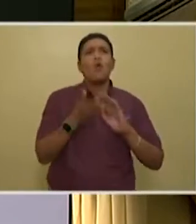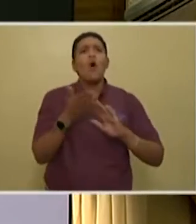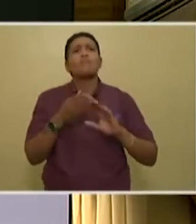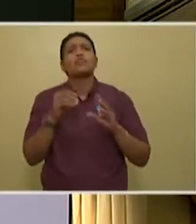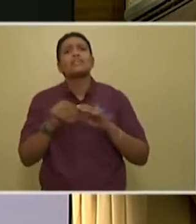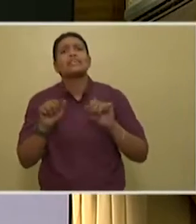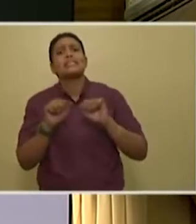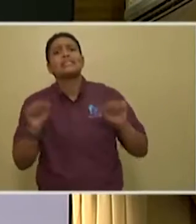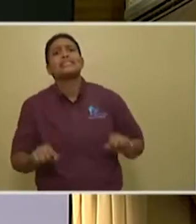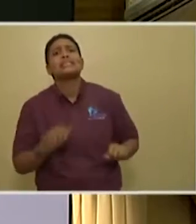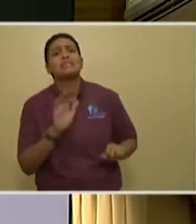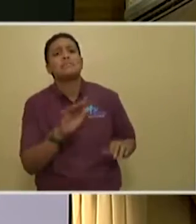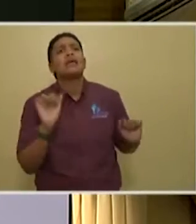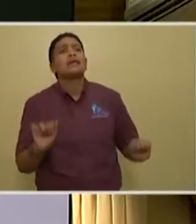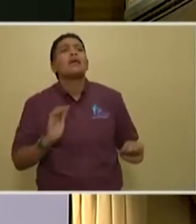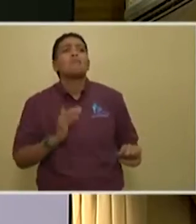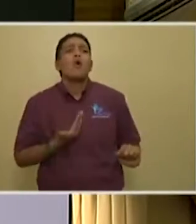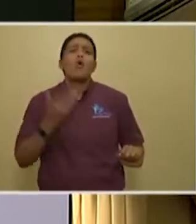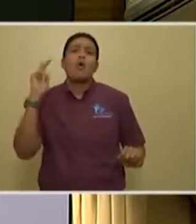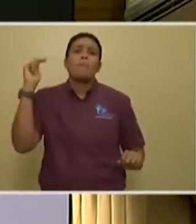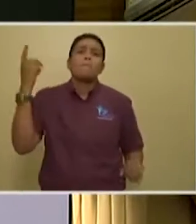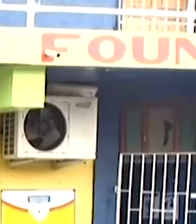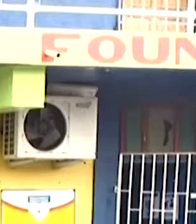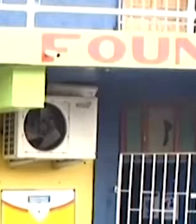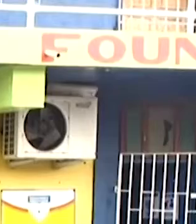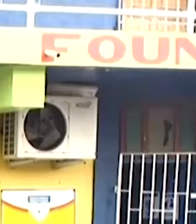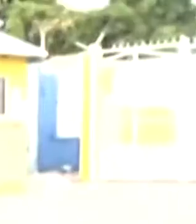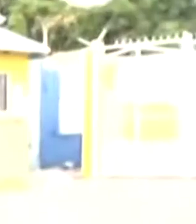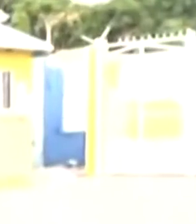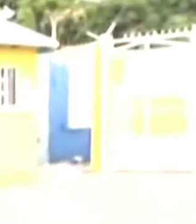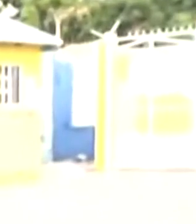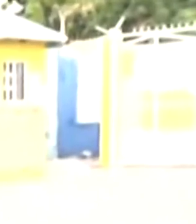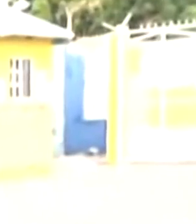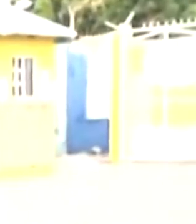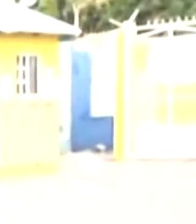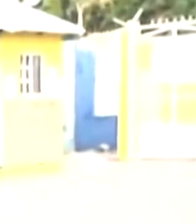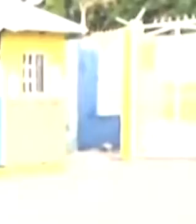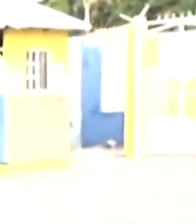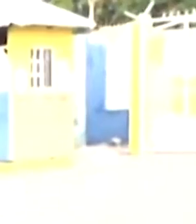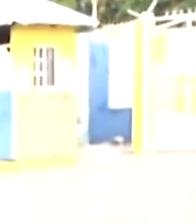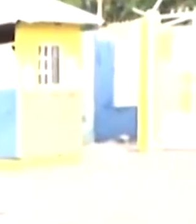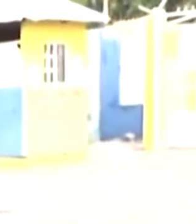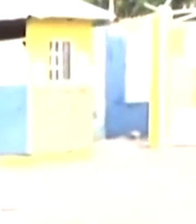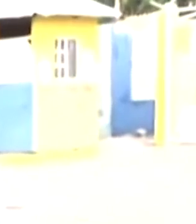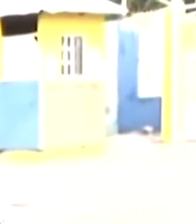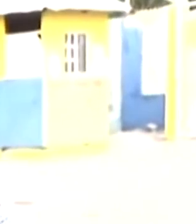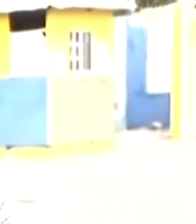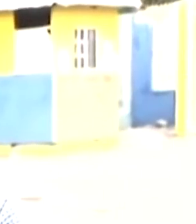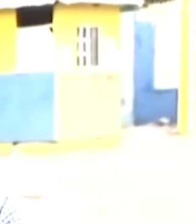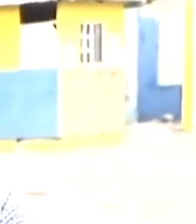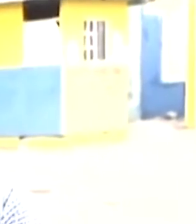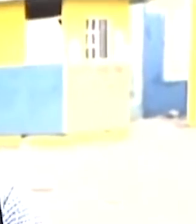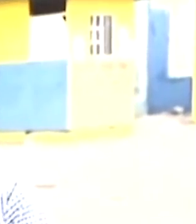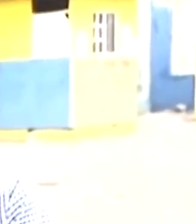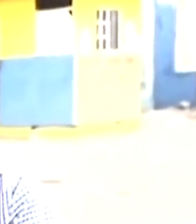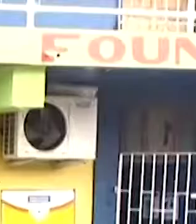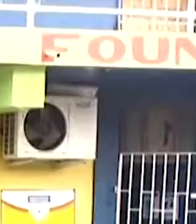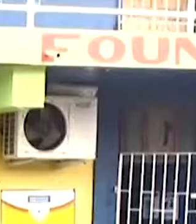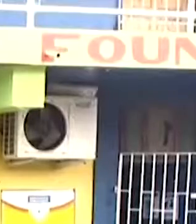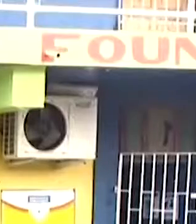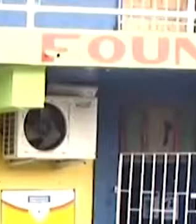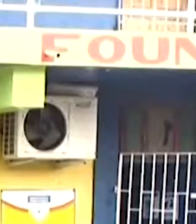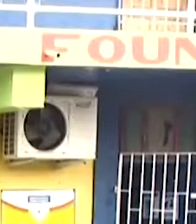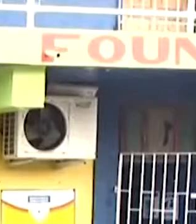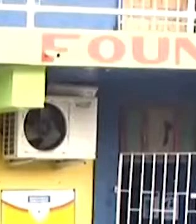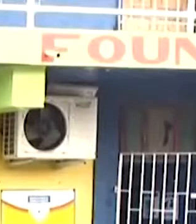vaccine sensitization for the education system, appealed to teachers that this is not sufficient for schools to return to face-to-face